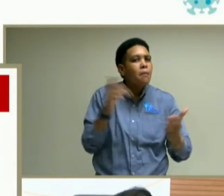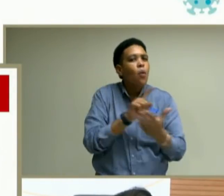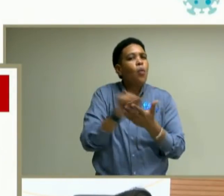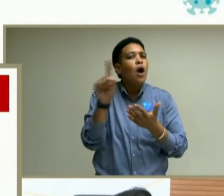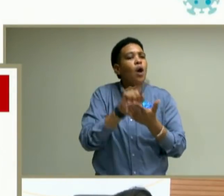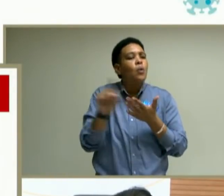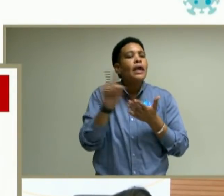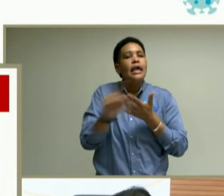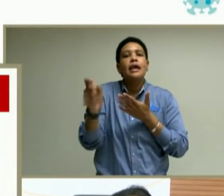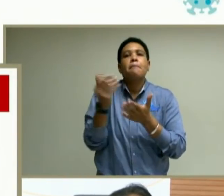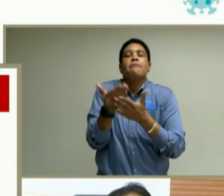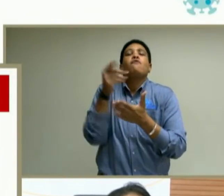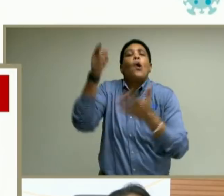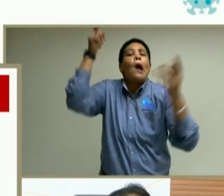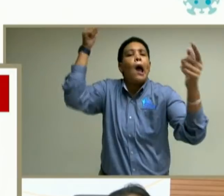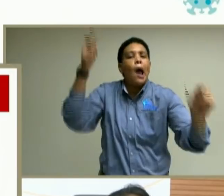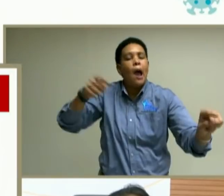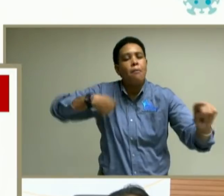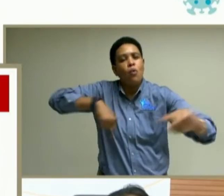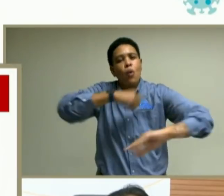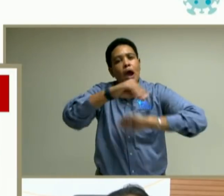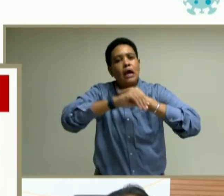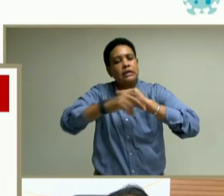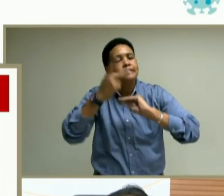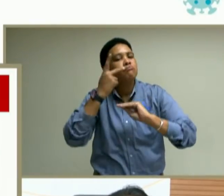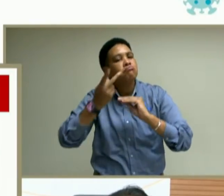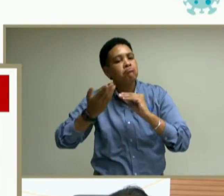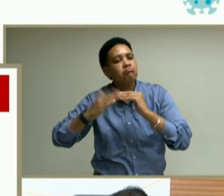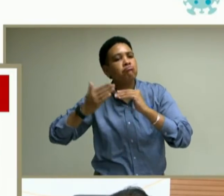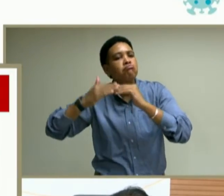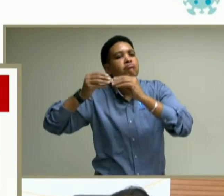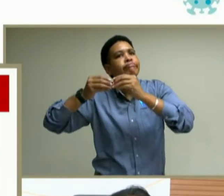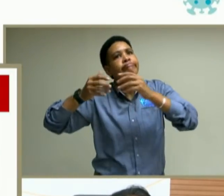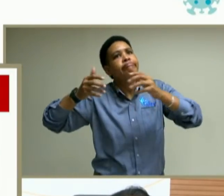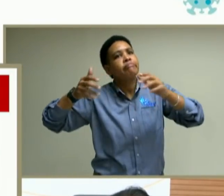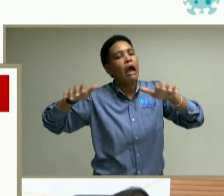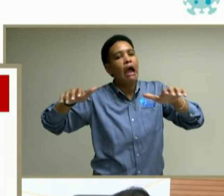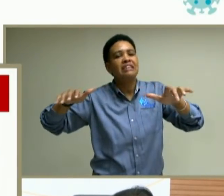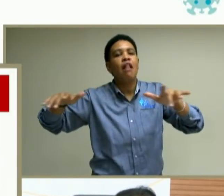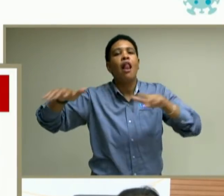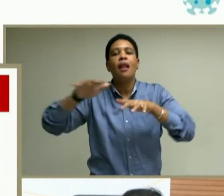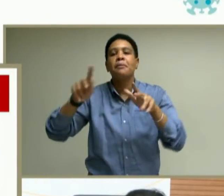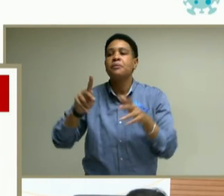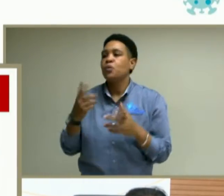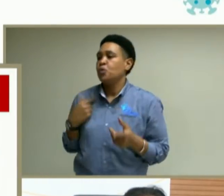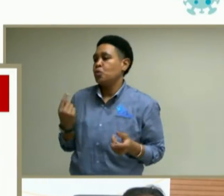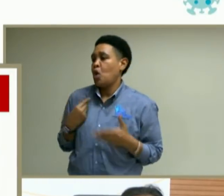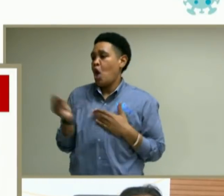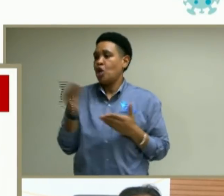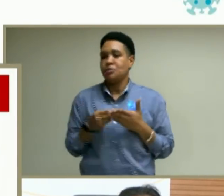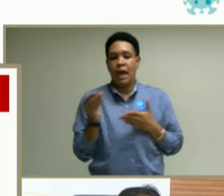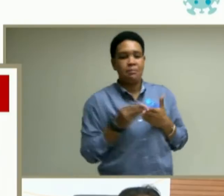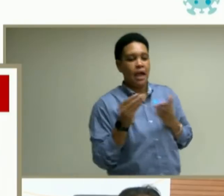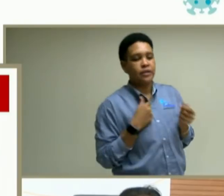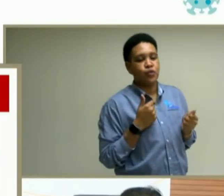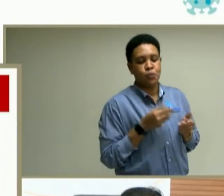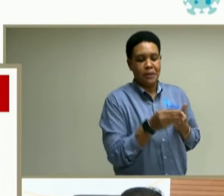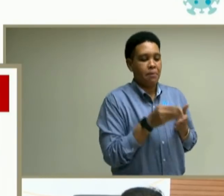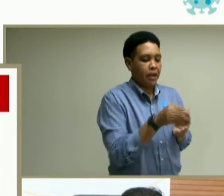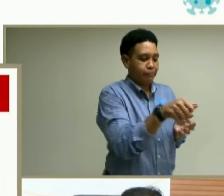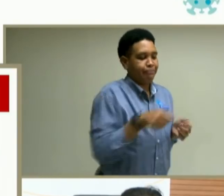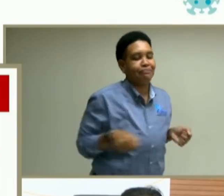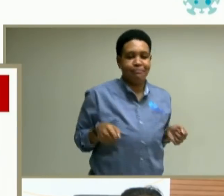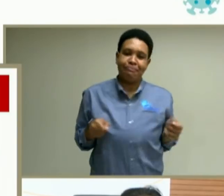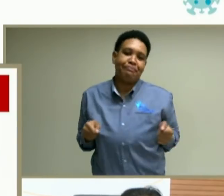so before that, we will also see increase in activity as shoppers will be out, and there's